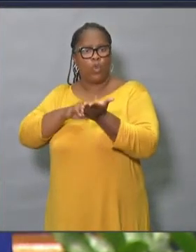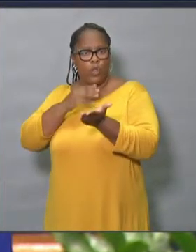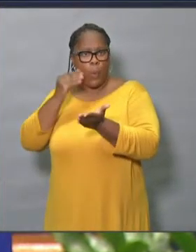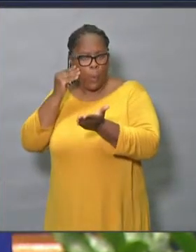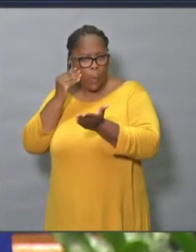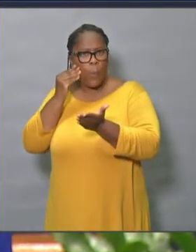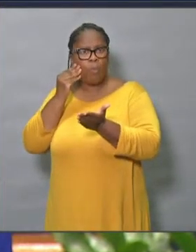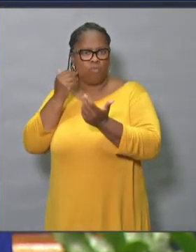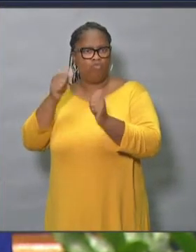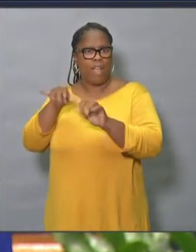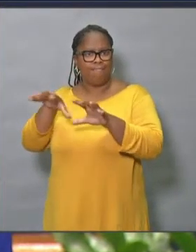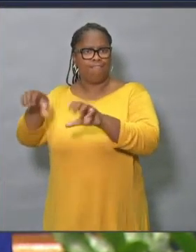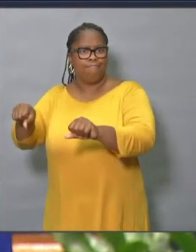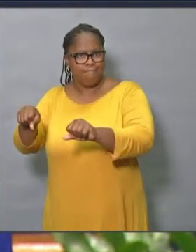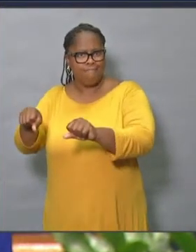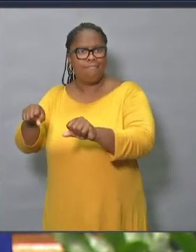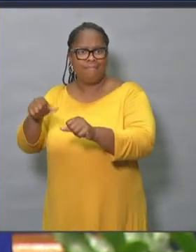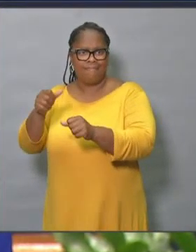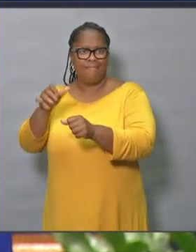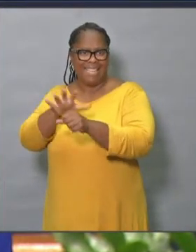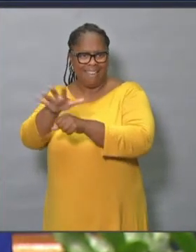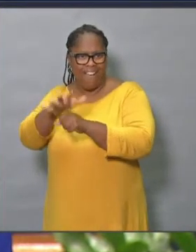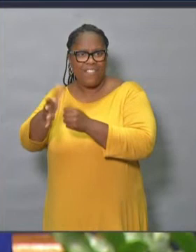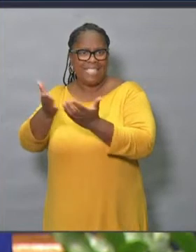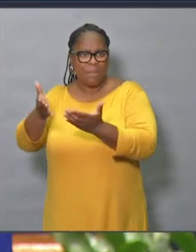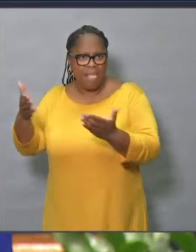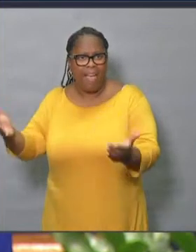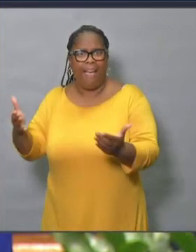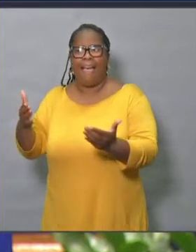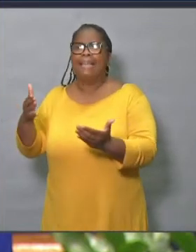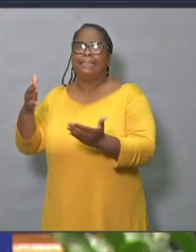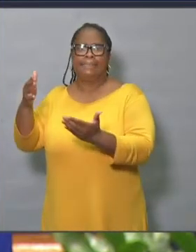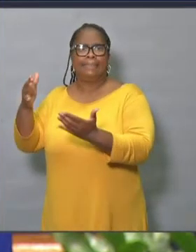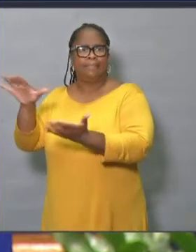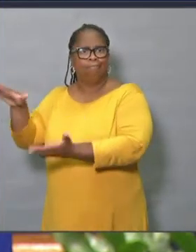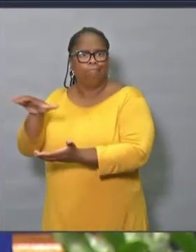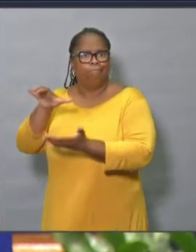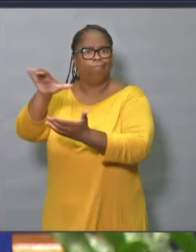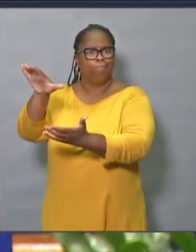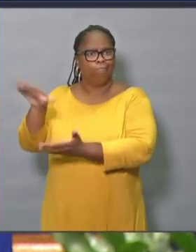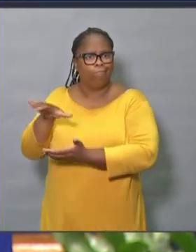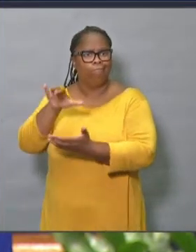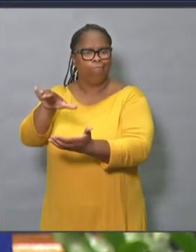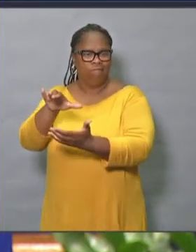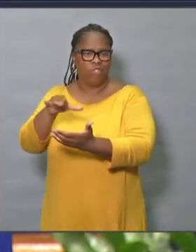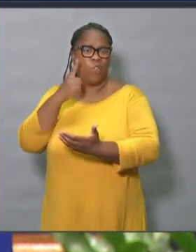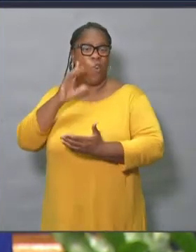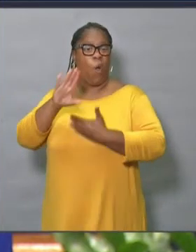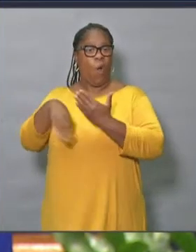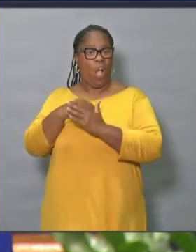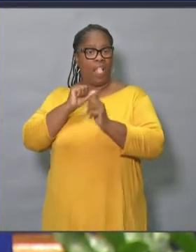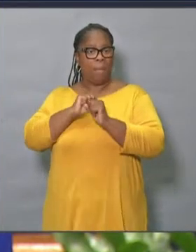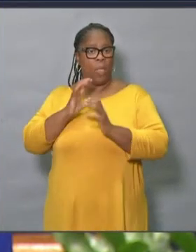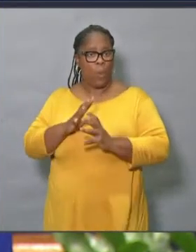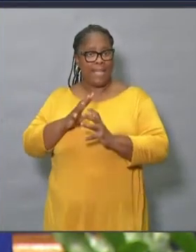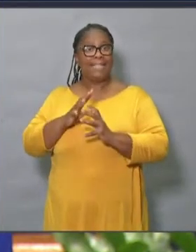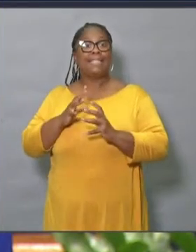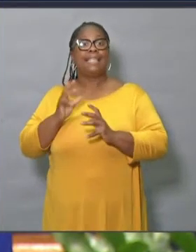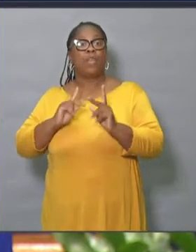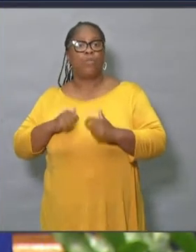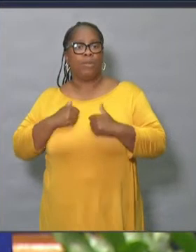secure the supply chains that are needed so that all of the employees and, in fact, now residents have the kind